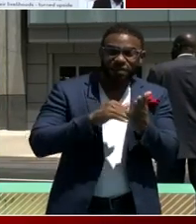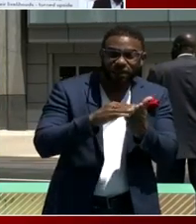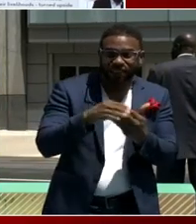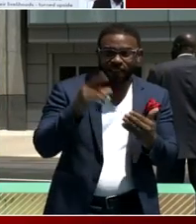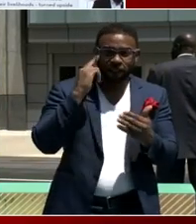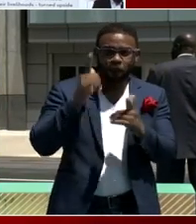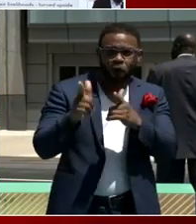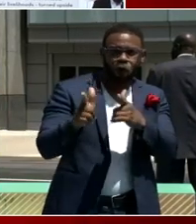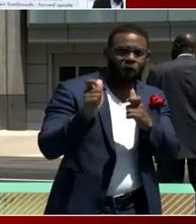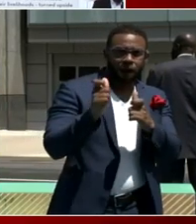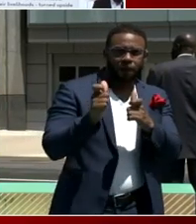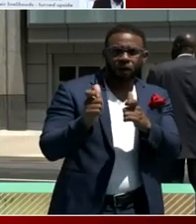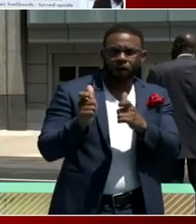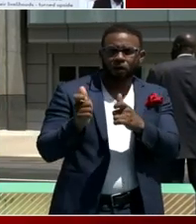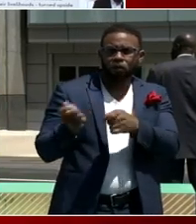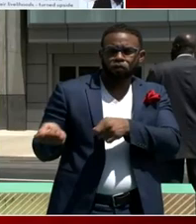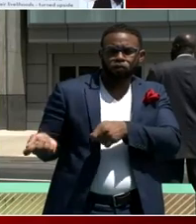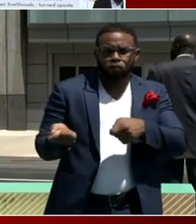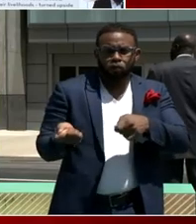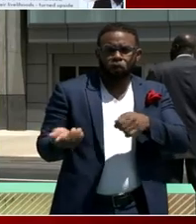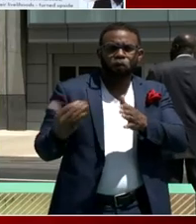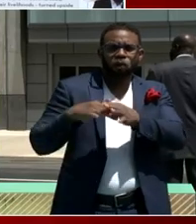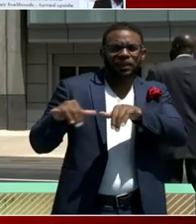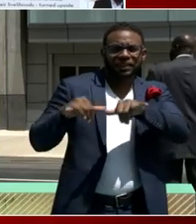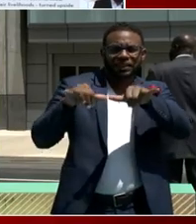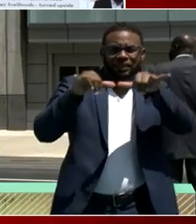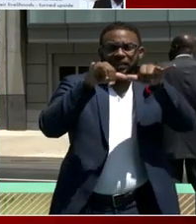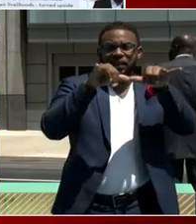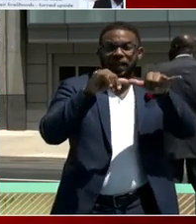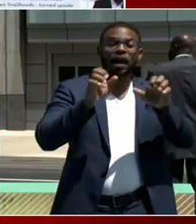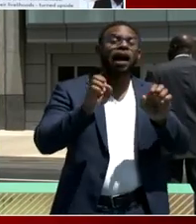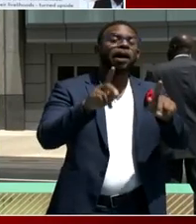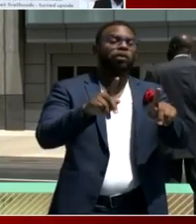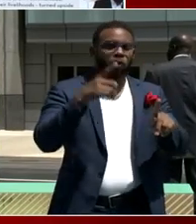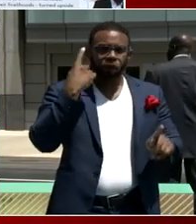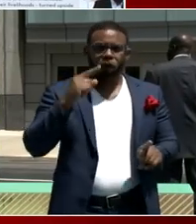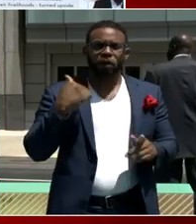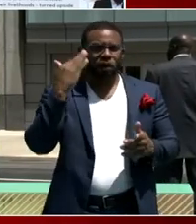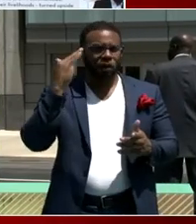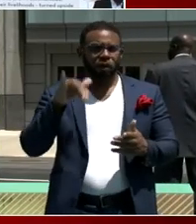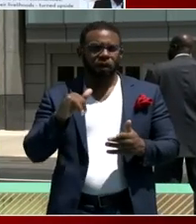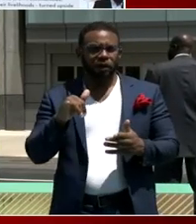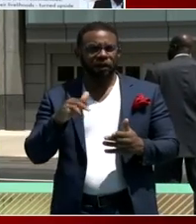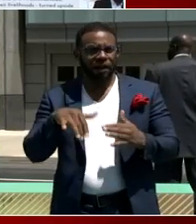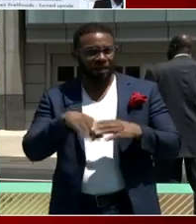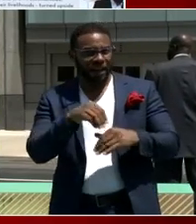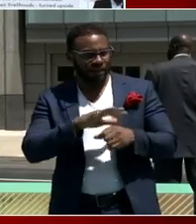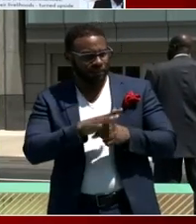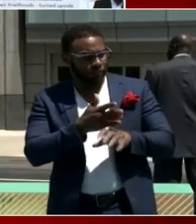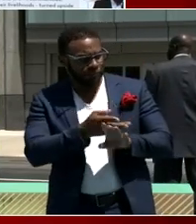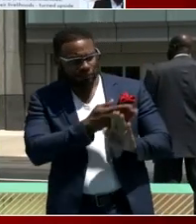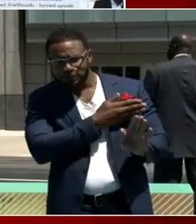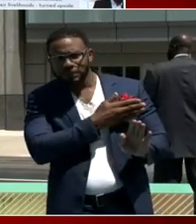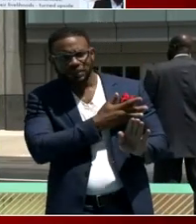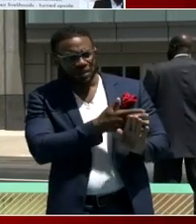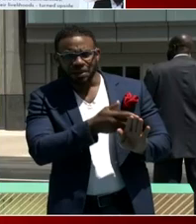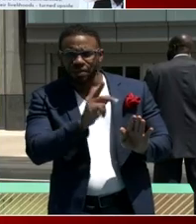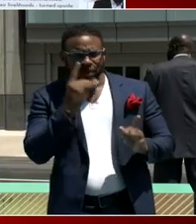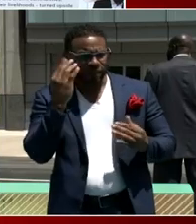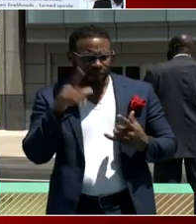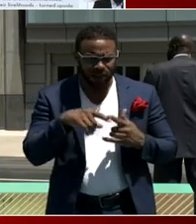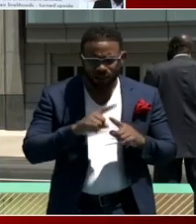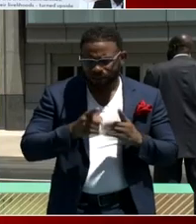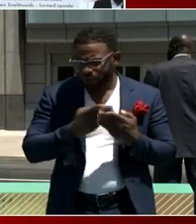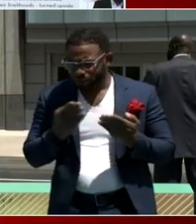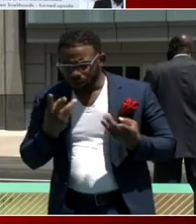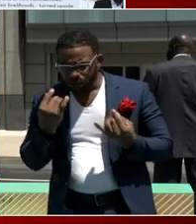rapid reskilling, which will be an opportunity. We know coming out of this pandemic, people thinking about